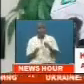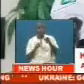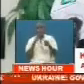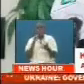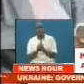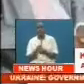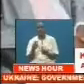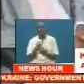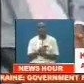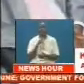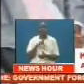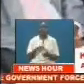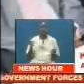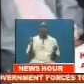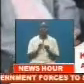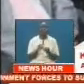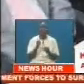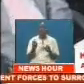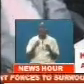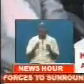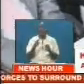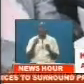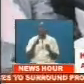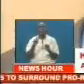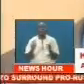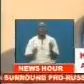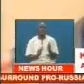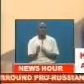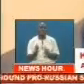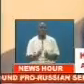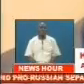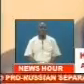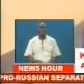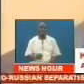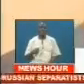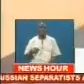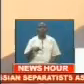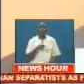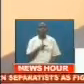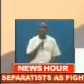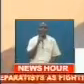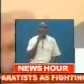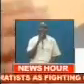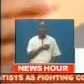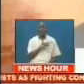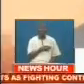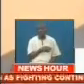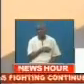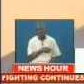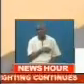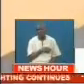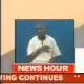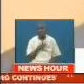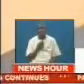said Ghana will benefit immensely with the passage of the nuclear bill. The actual benefit is that